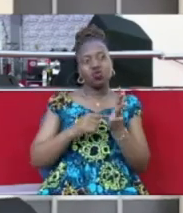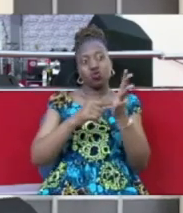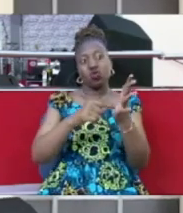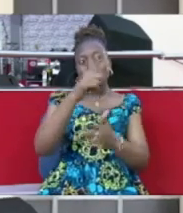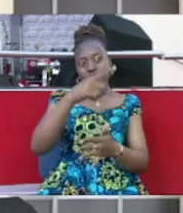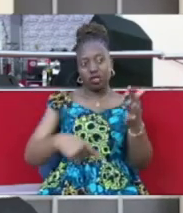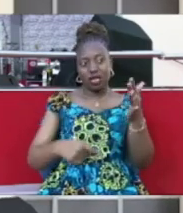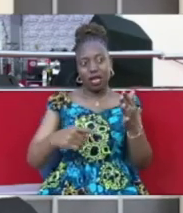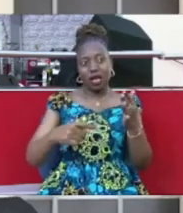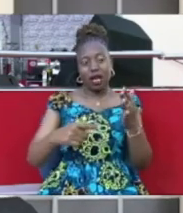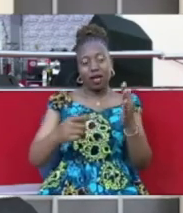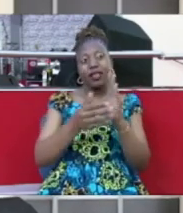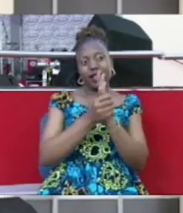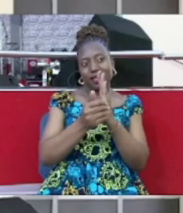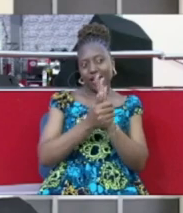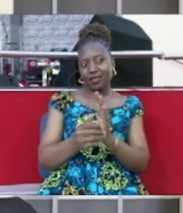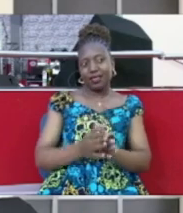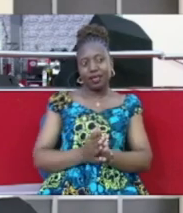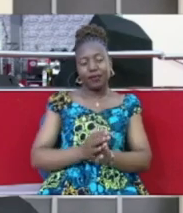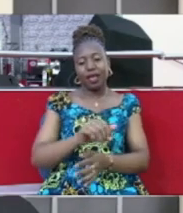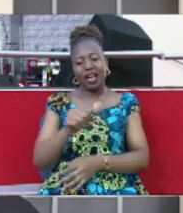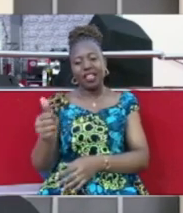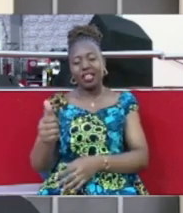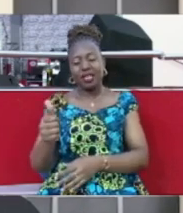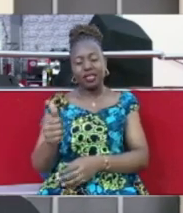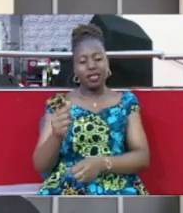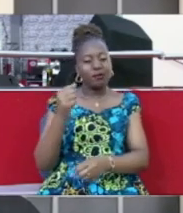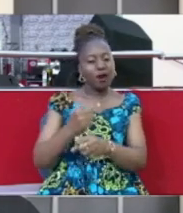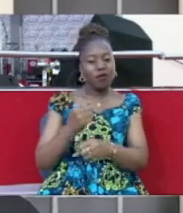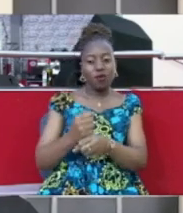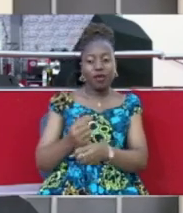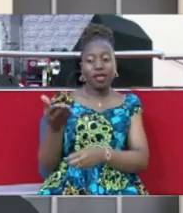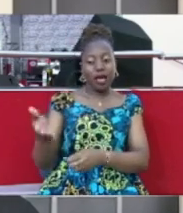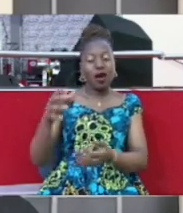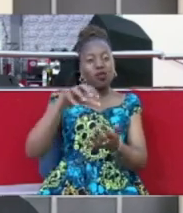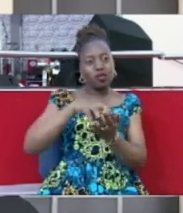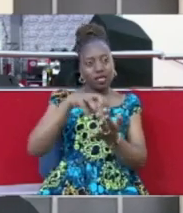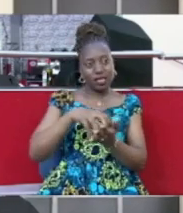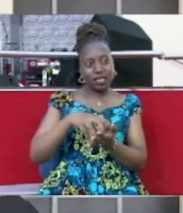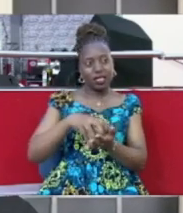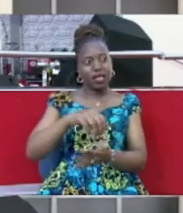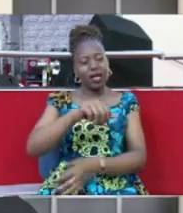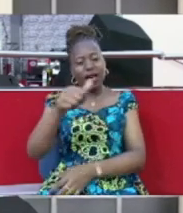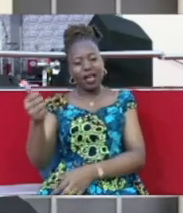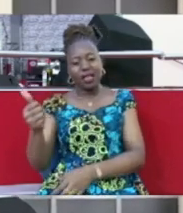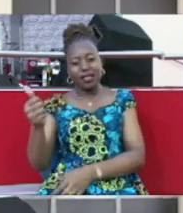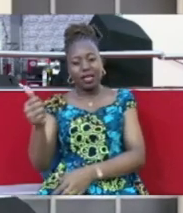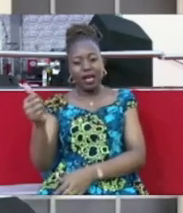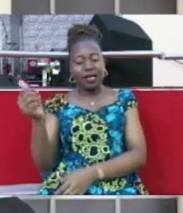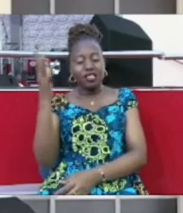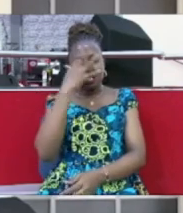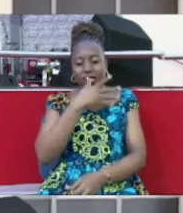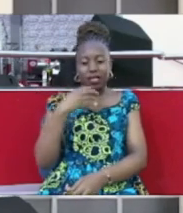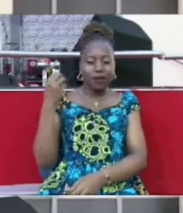The rest are performing on that stage. The rest are shining so that their friends